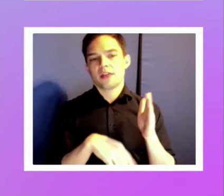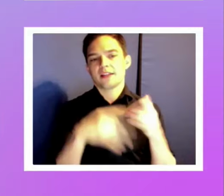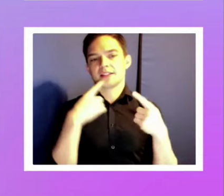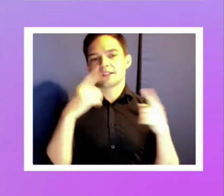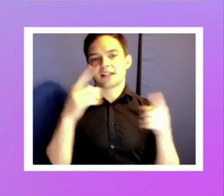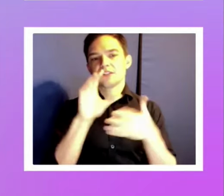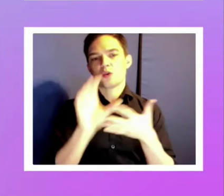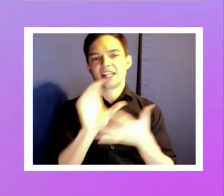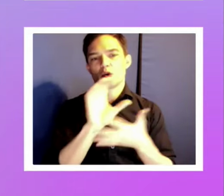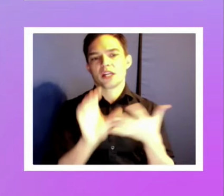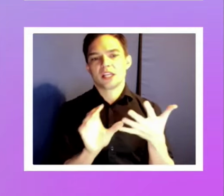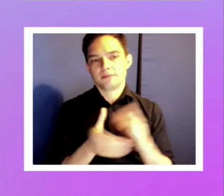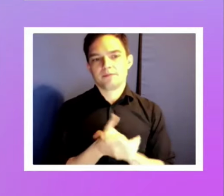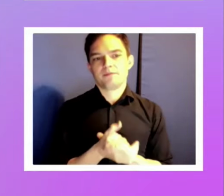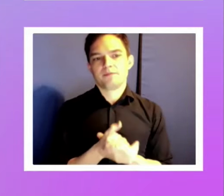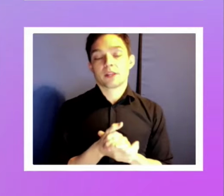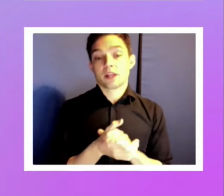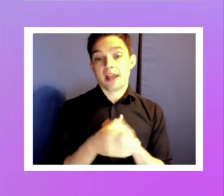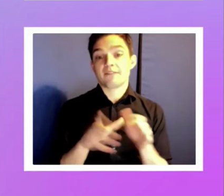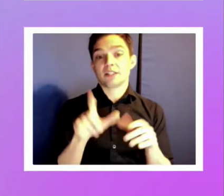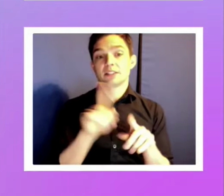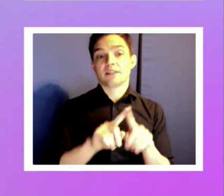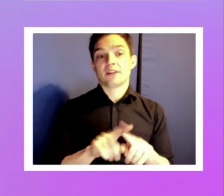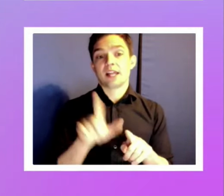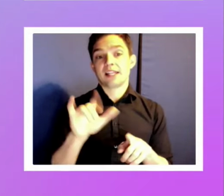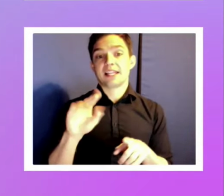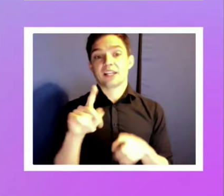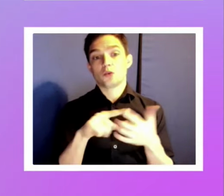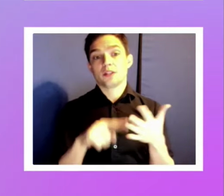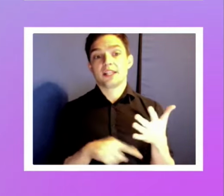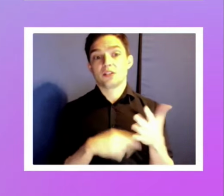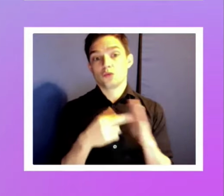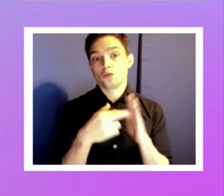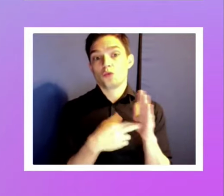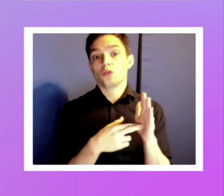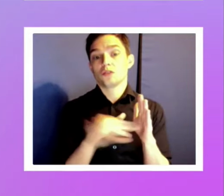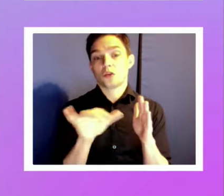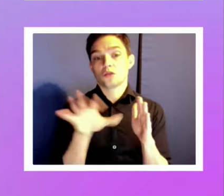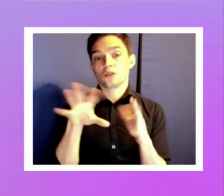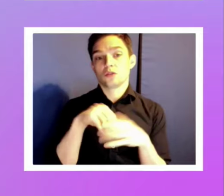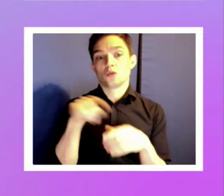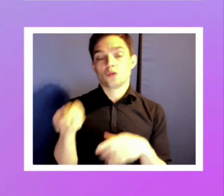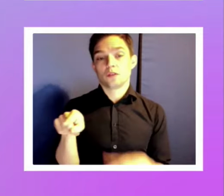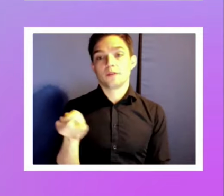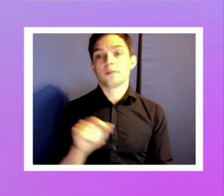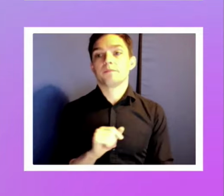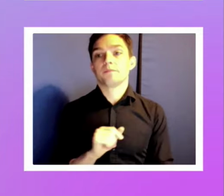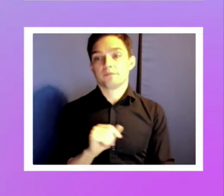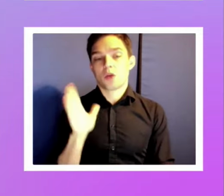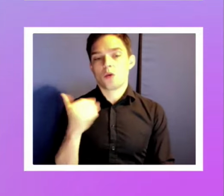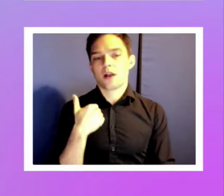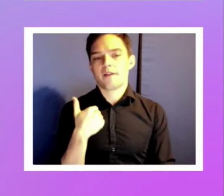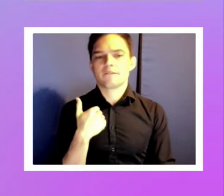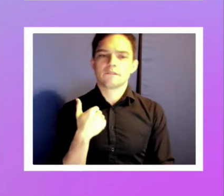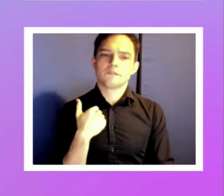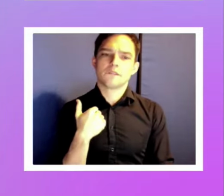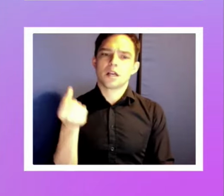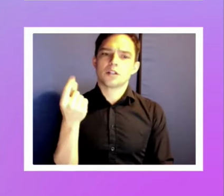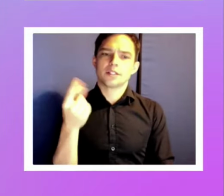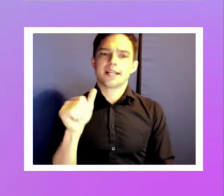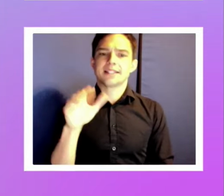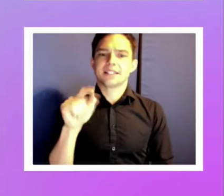criterion. There are links from the techniques to the rules. And there will be an understanding